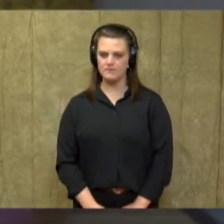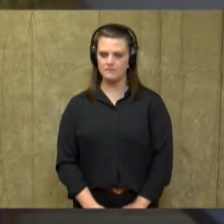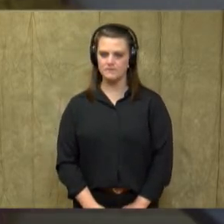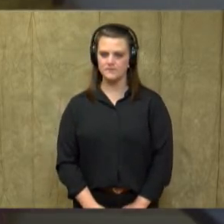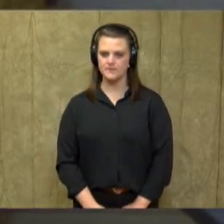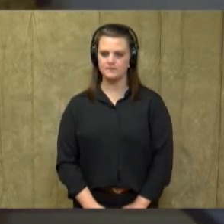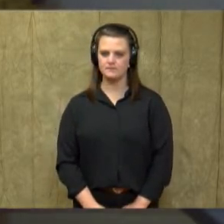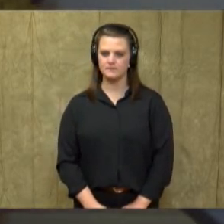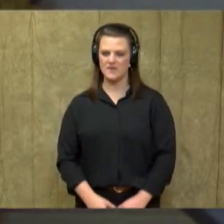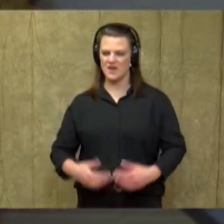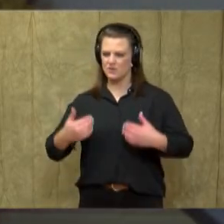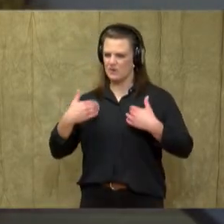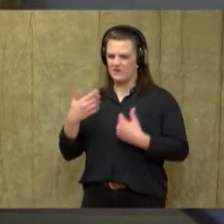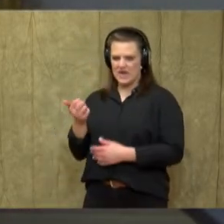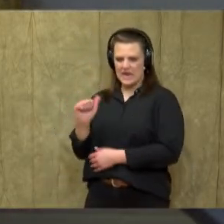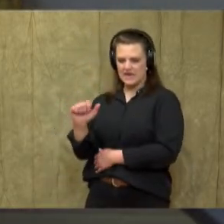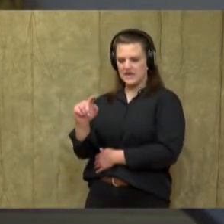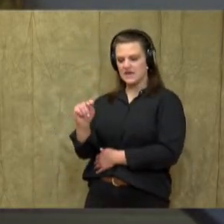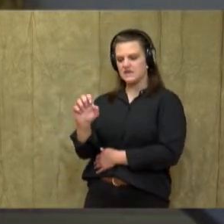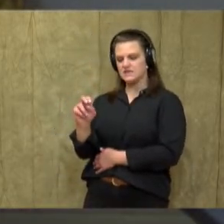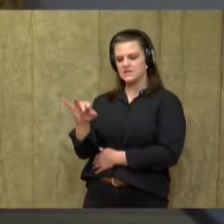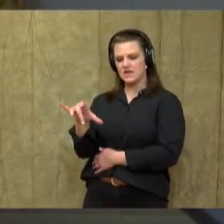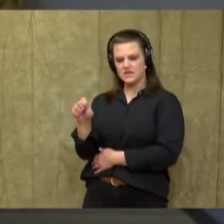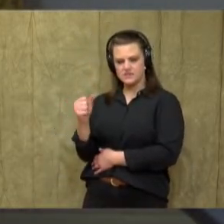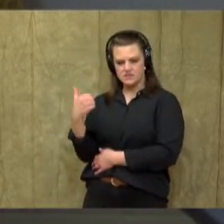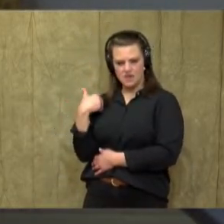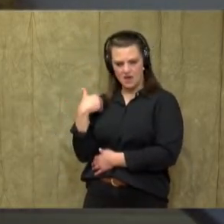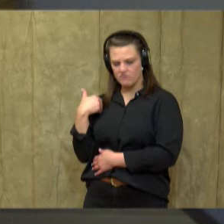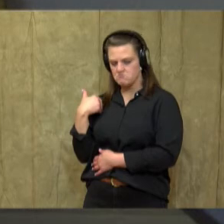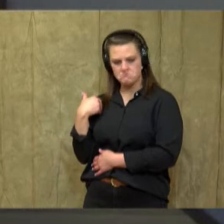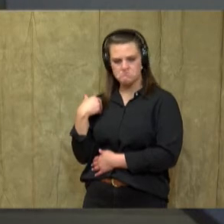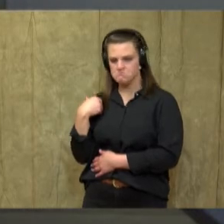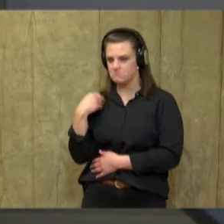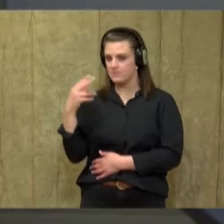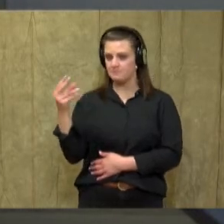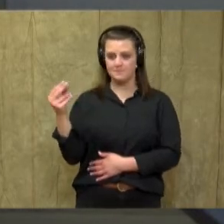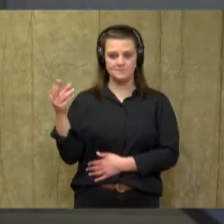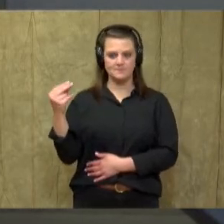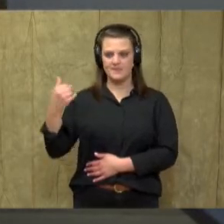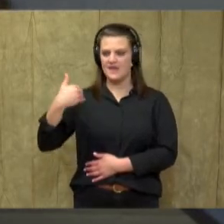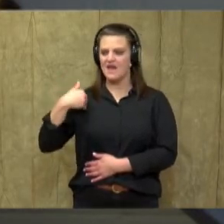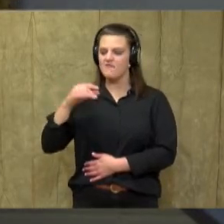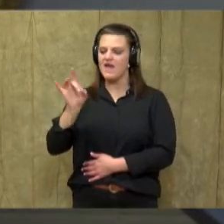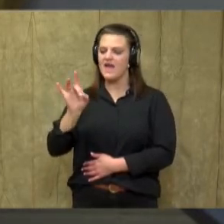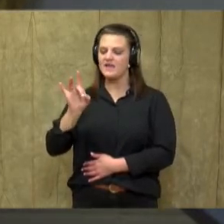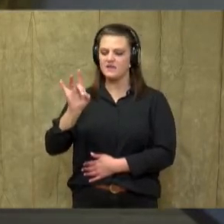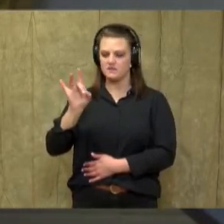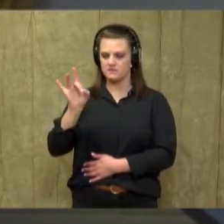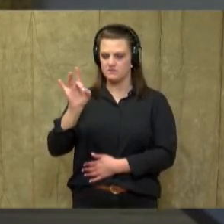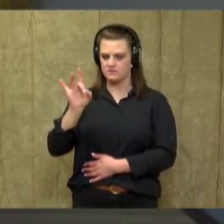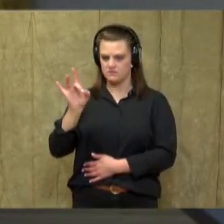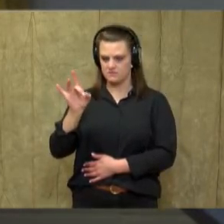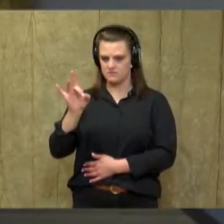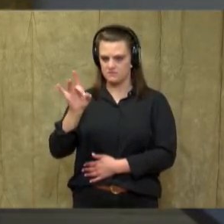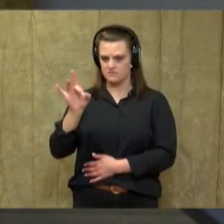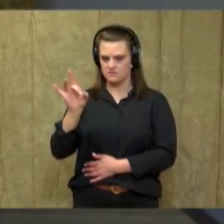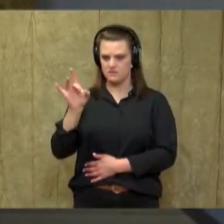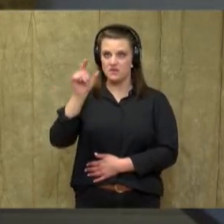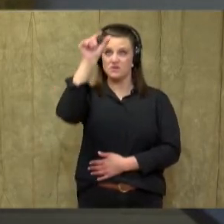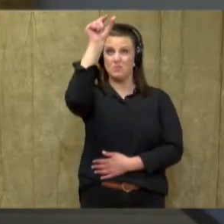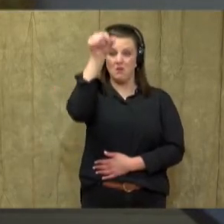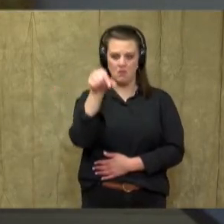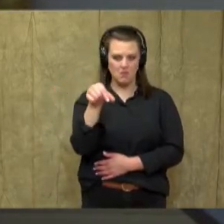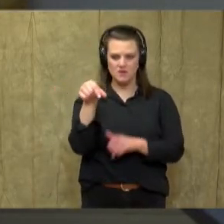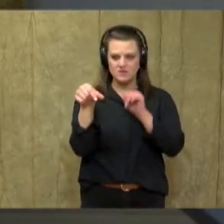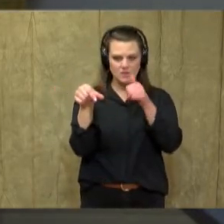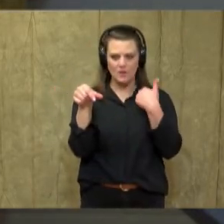Do we have any tenths? No, we only have 8 hundredths. So we don't have a whole